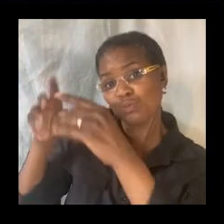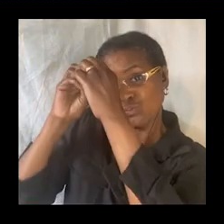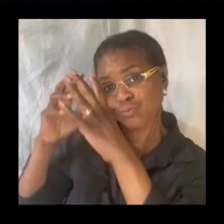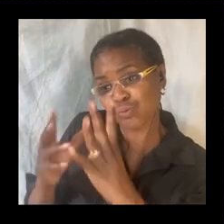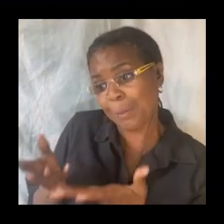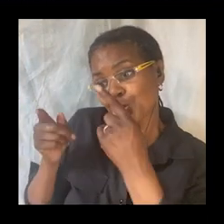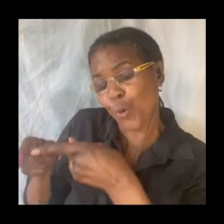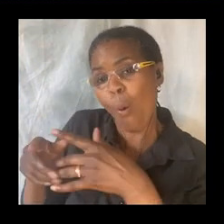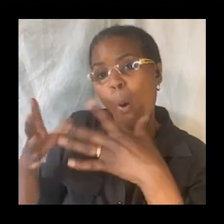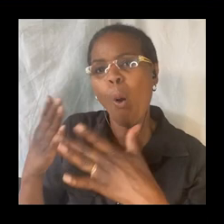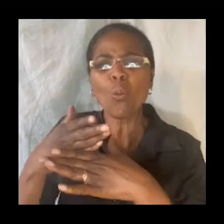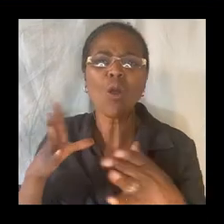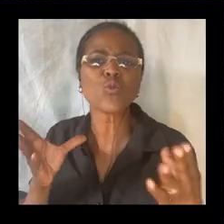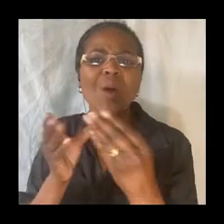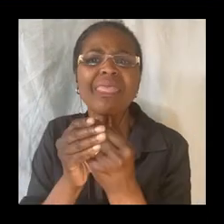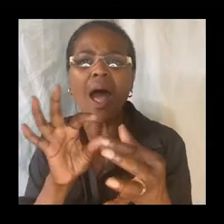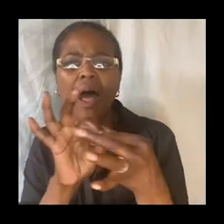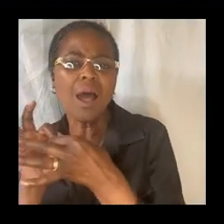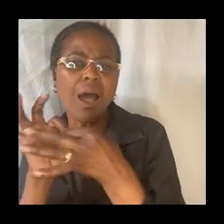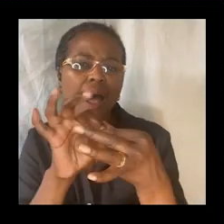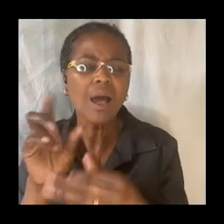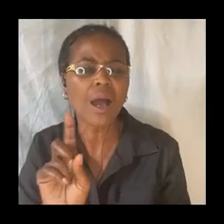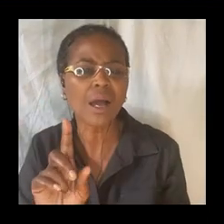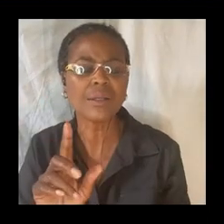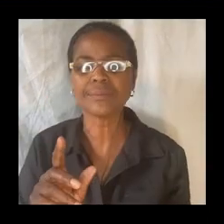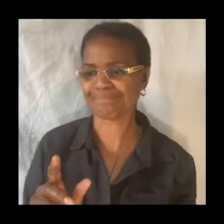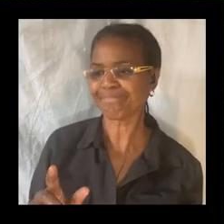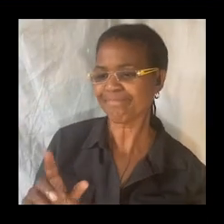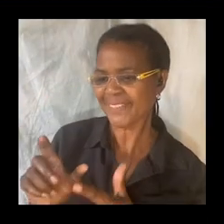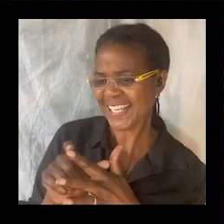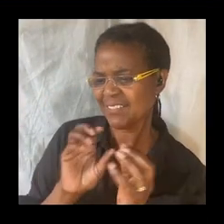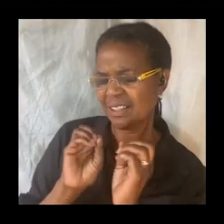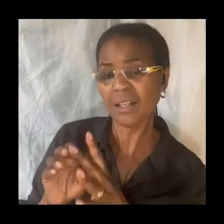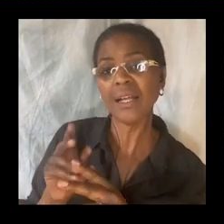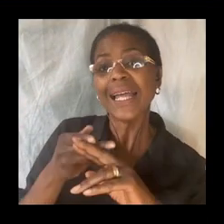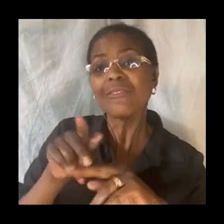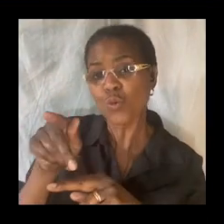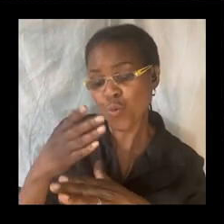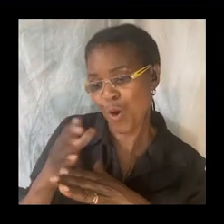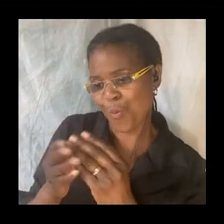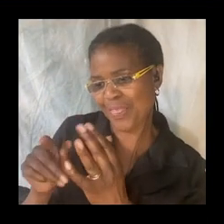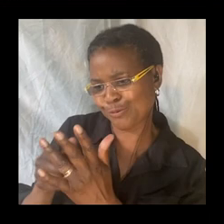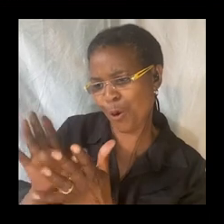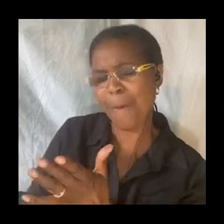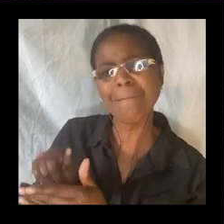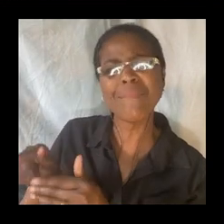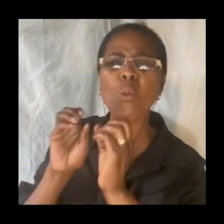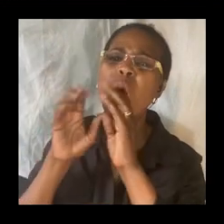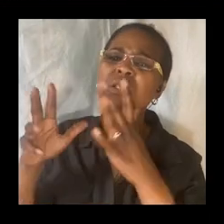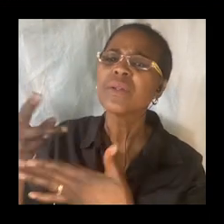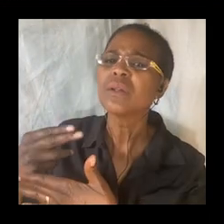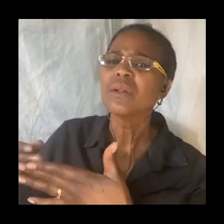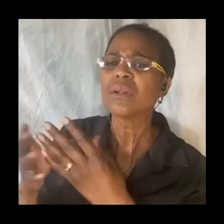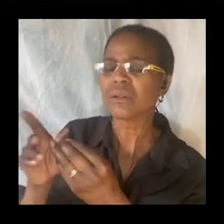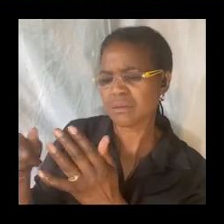imaginings? I think it's really important, you know, as a writer, if you're going to work with a wonderful artist like Tom de Freston,